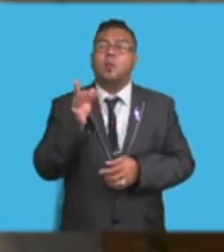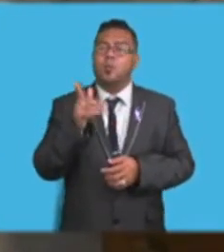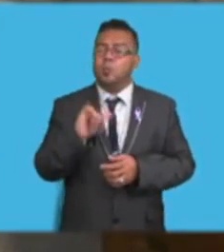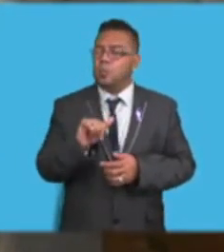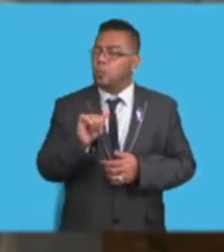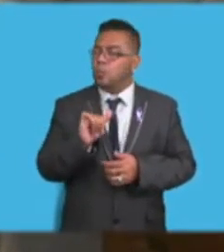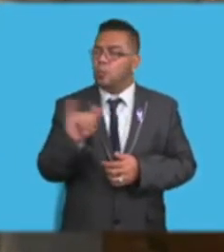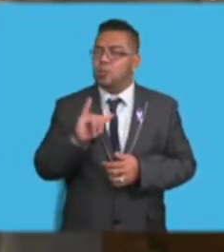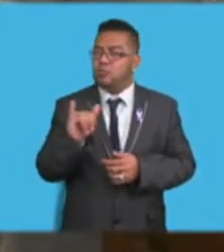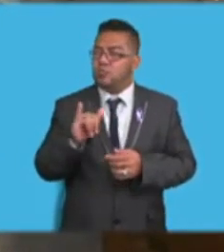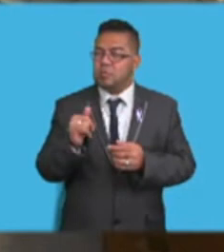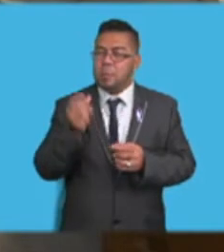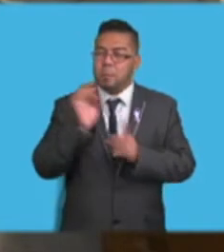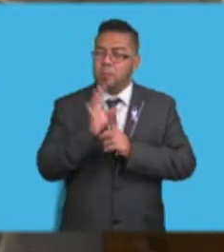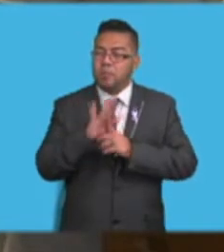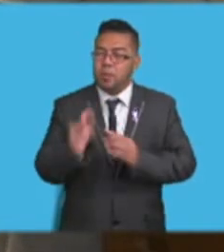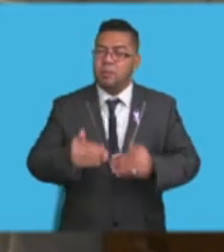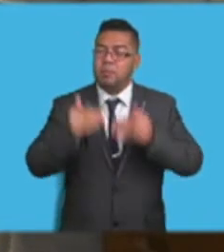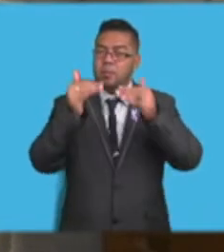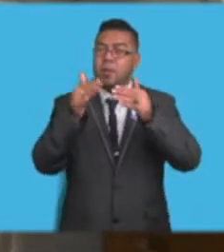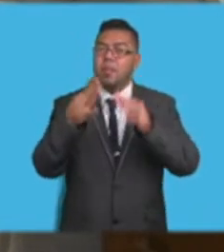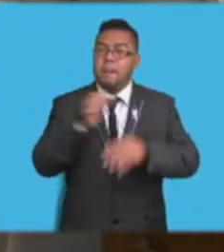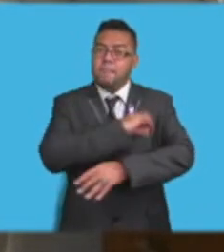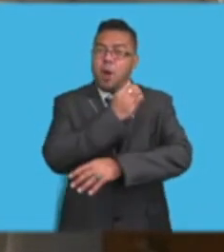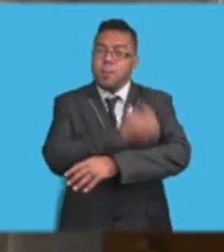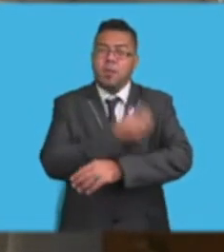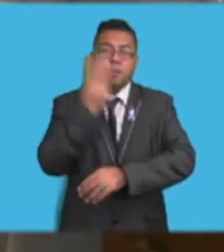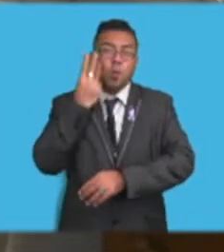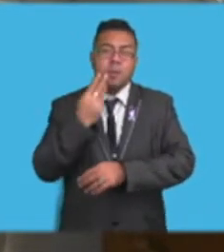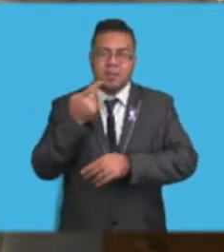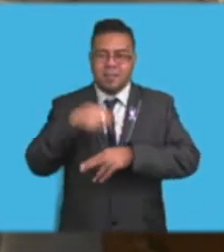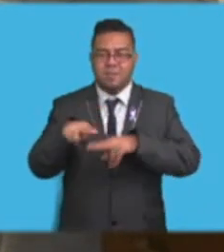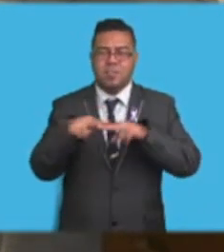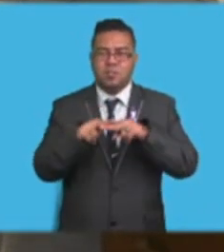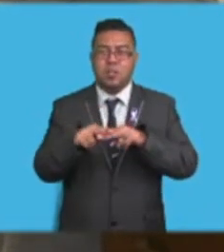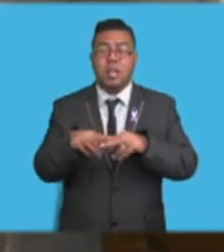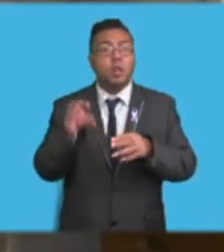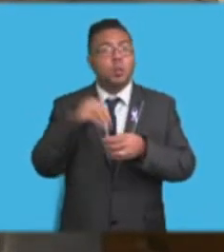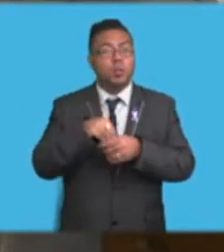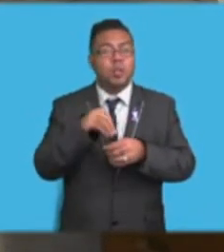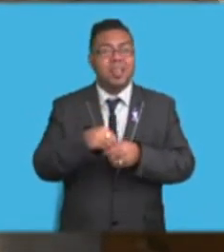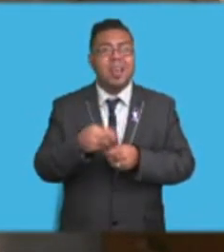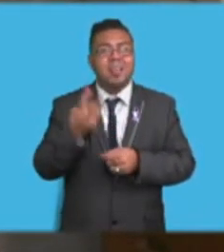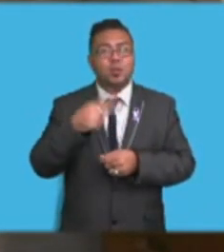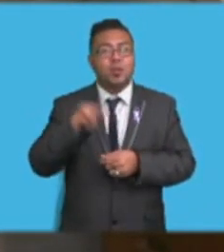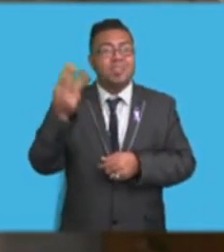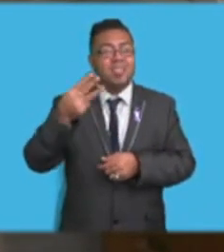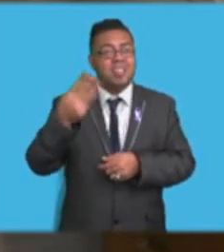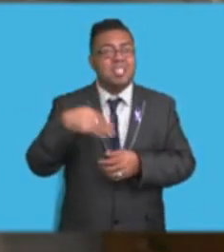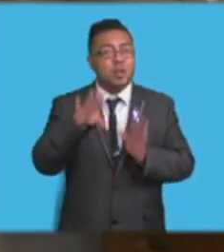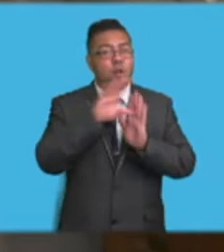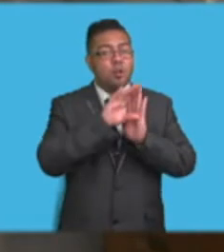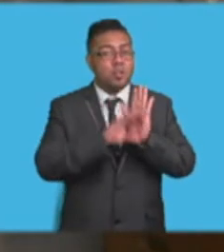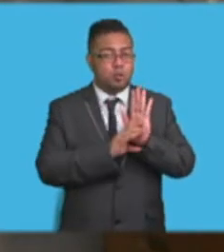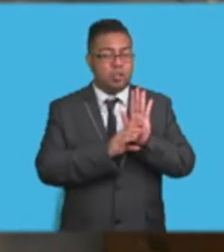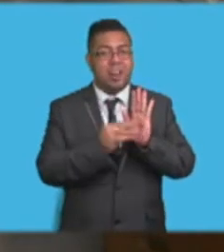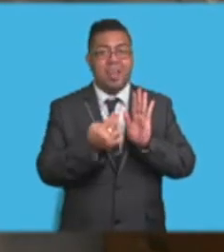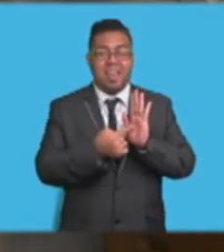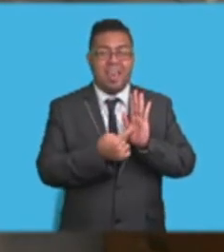advancement of gender equality and the empowerment of women in Fiji, including the 2013 Constitution and